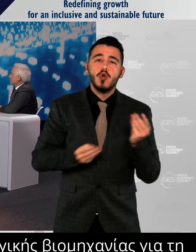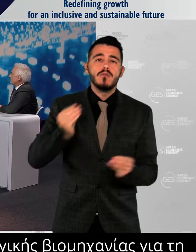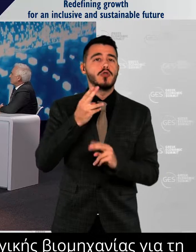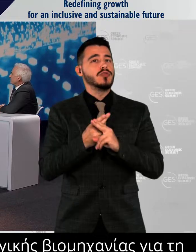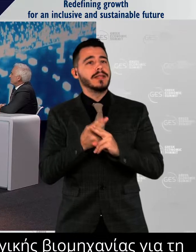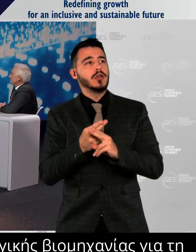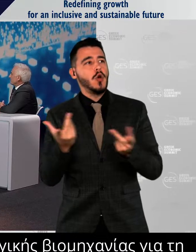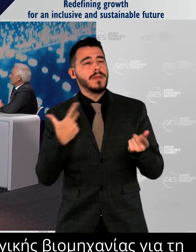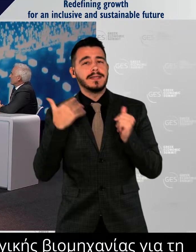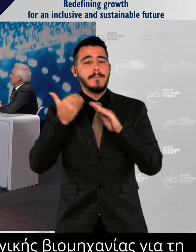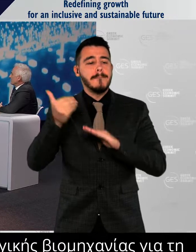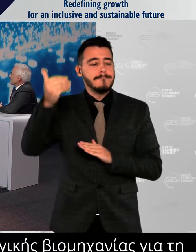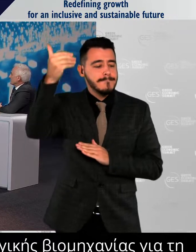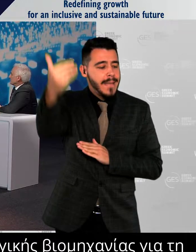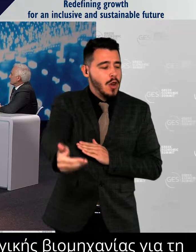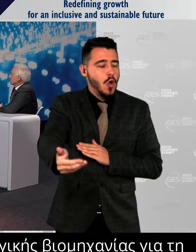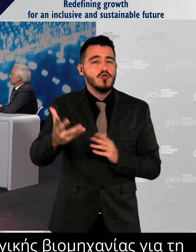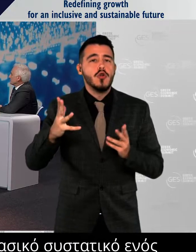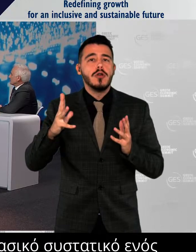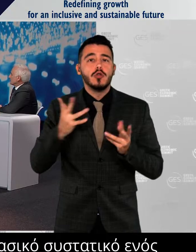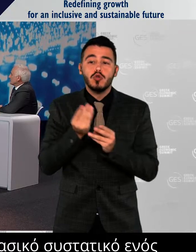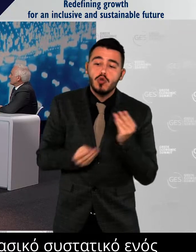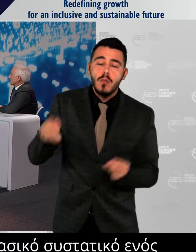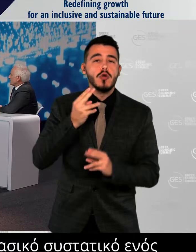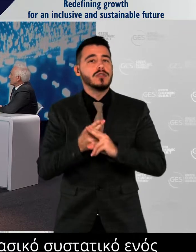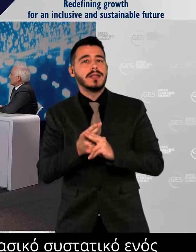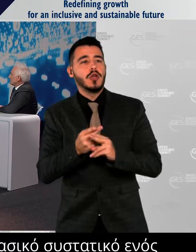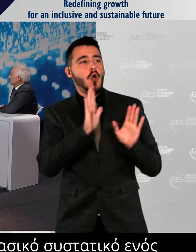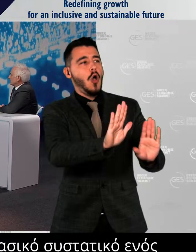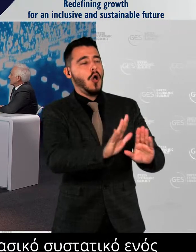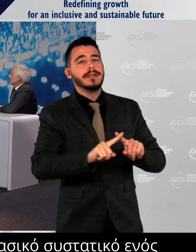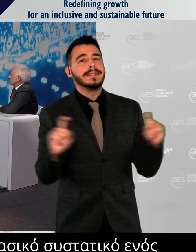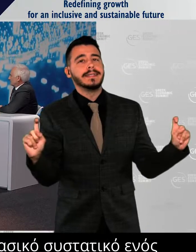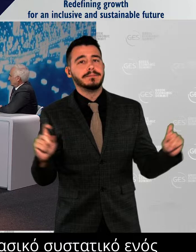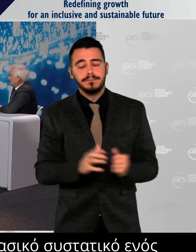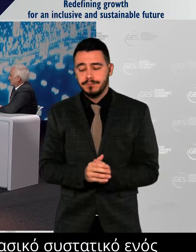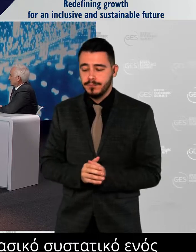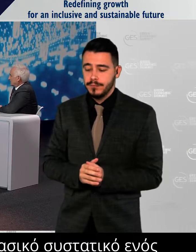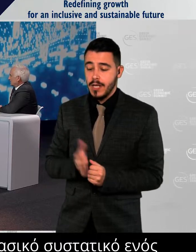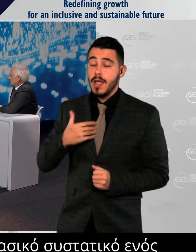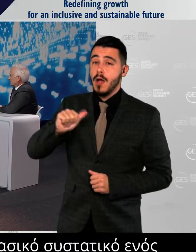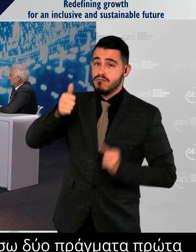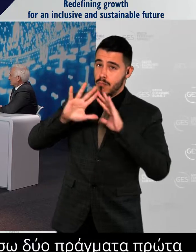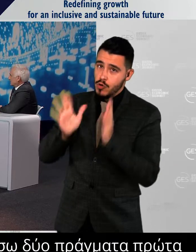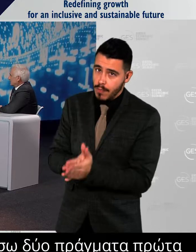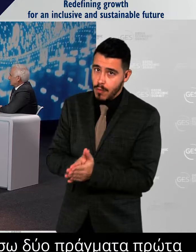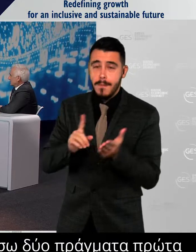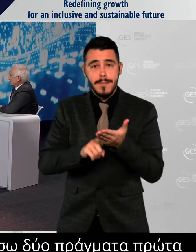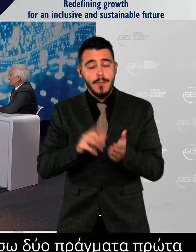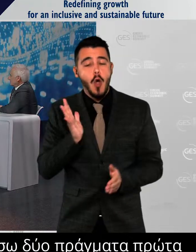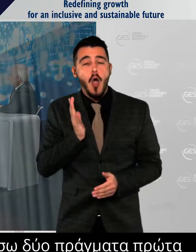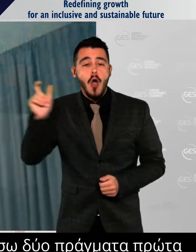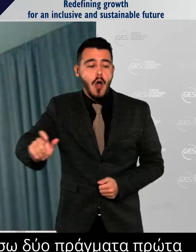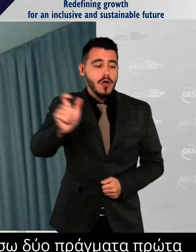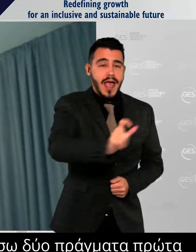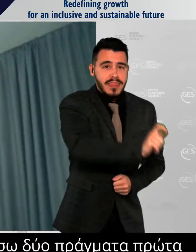do two things. First, we have to do our homework at home. For instance, Cisco said, and